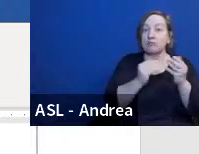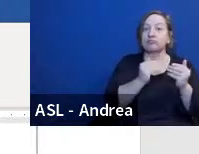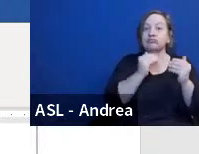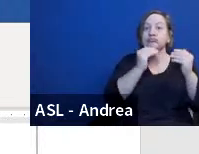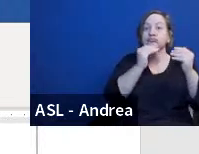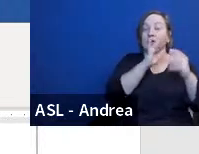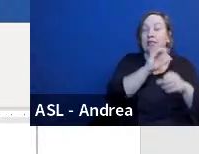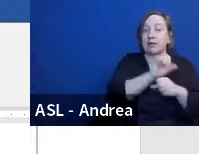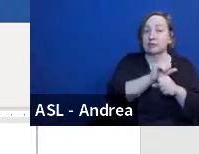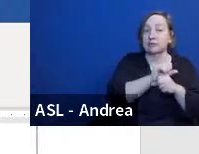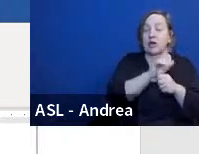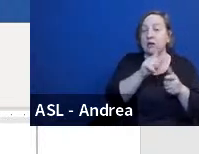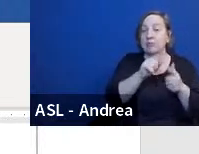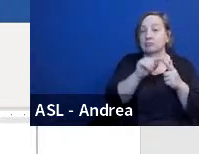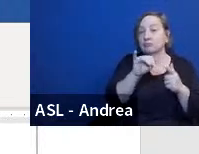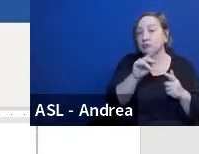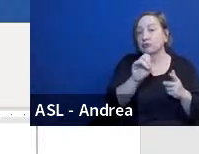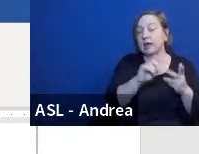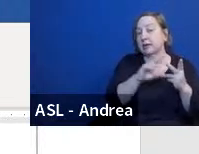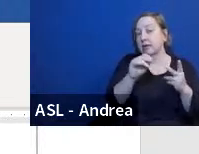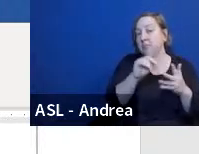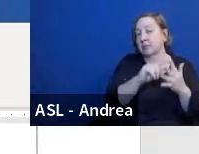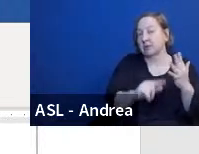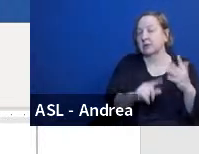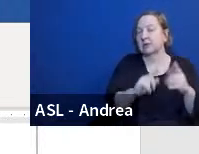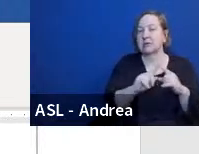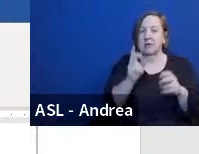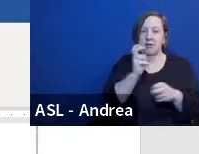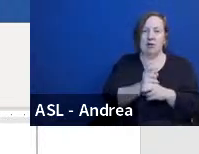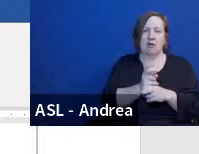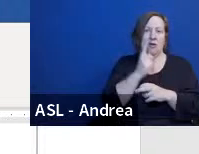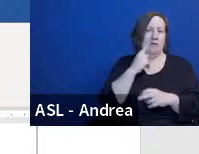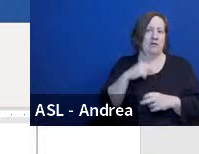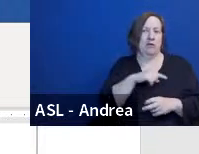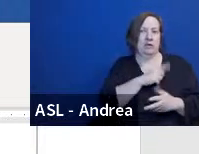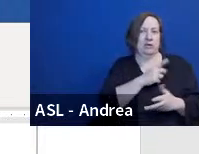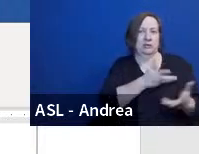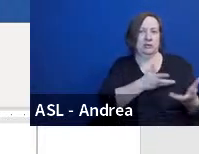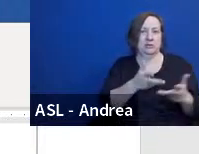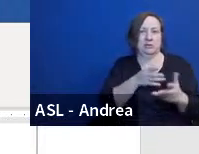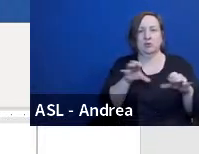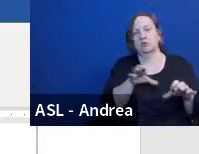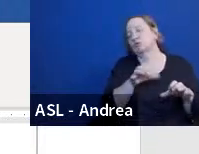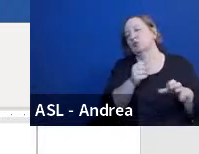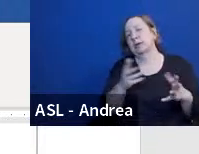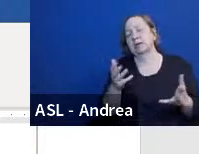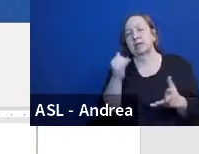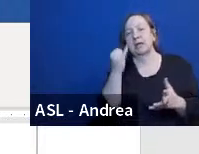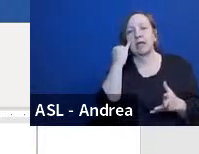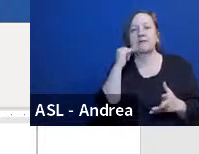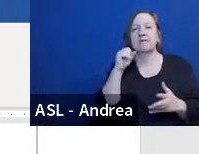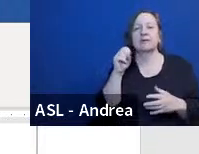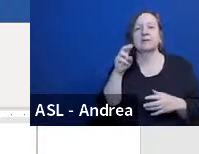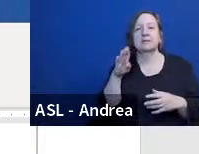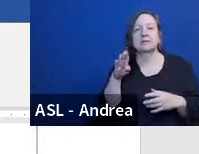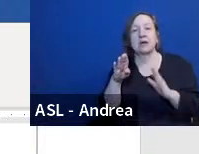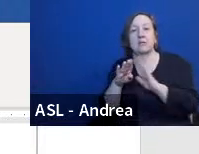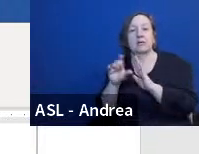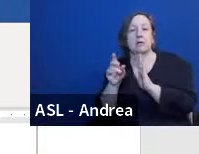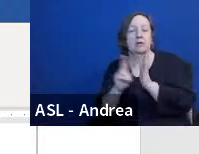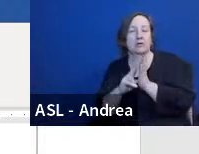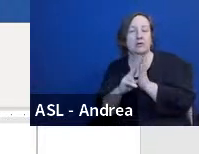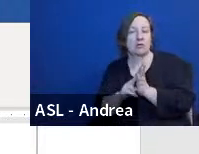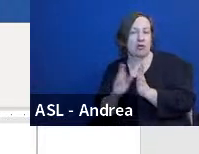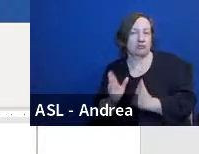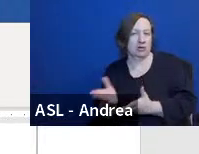grow in their company? But then it gets really kind of hard for us to do anything if a subcon, you know what I mean? Like, do